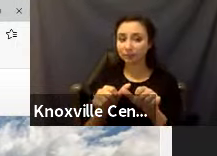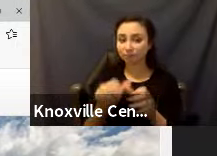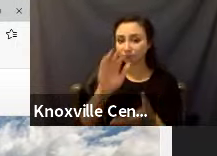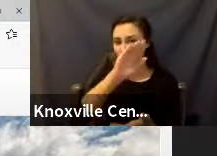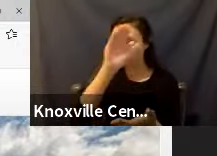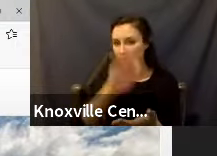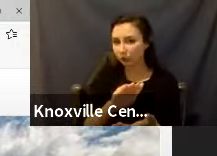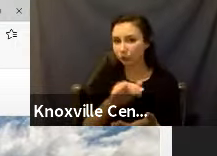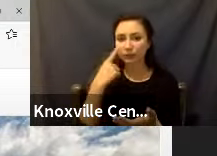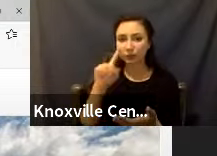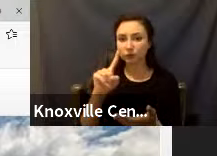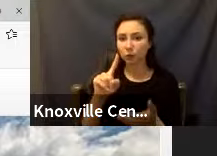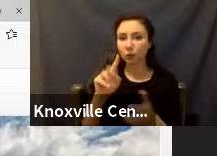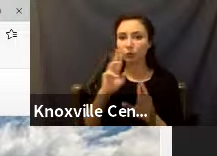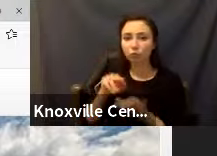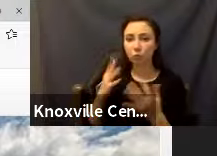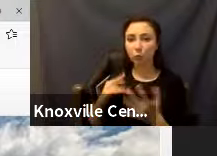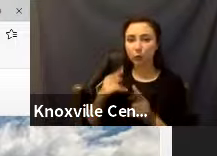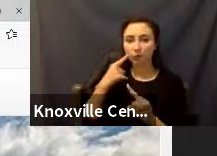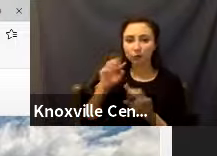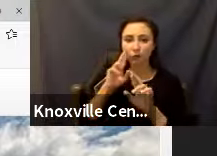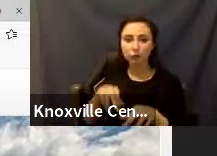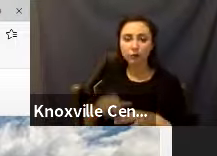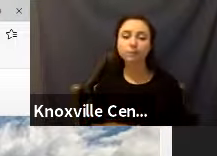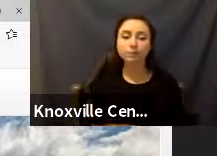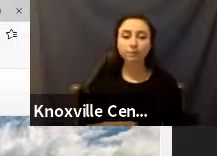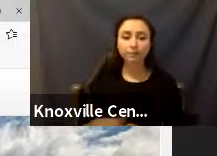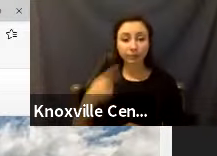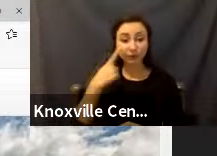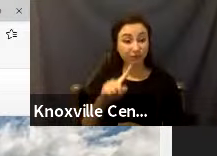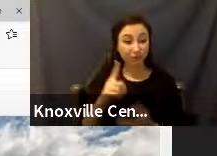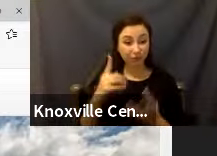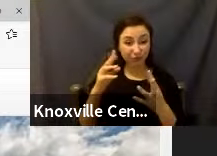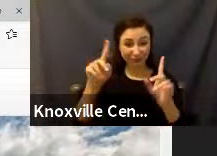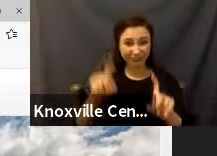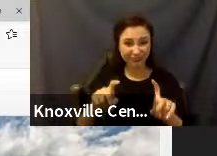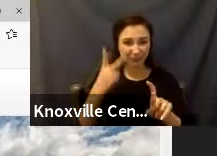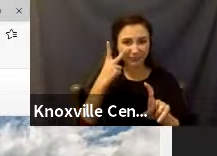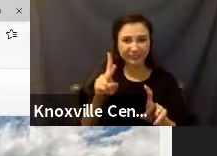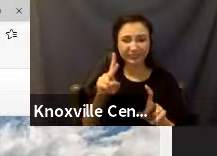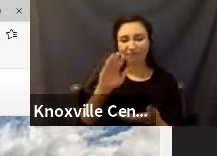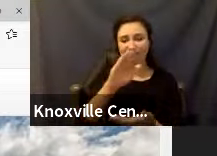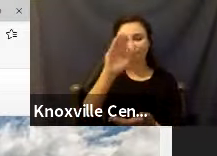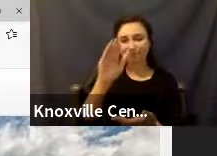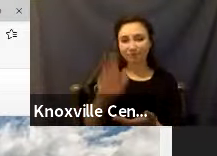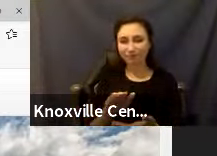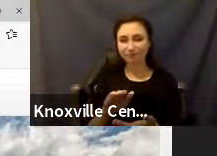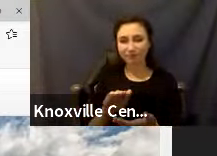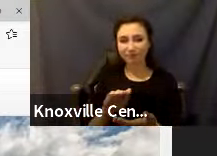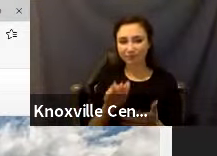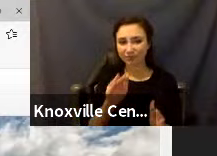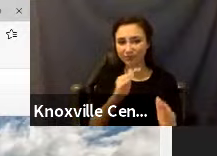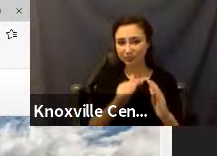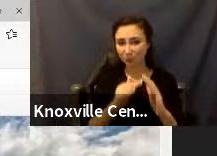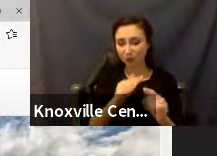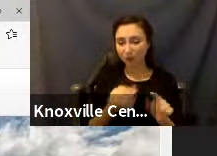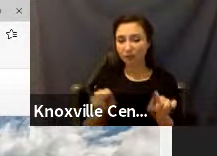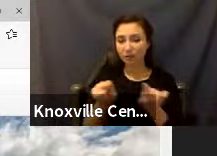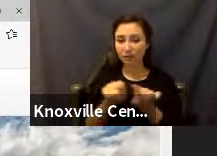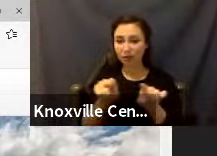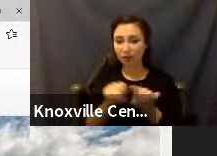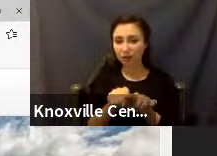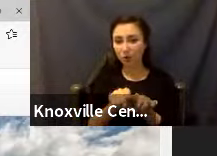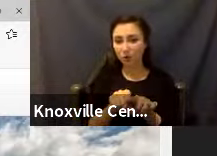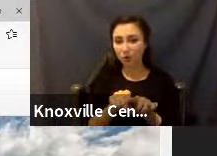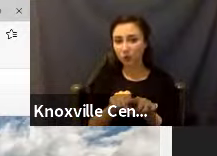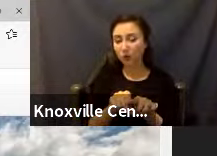time. Regarding testing, we have seen it decreased a bit in our community. That's also a trend that